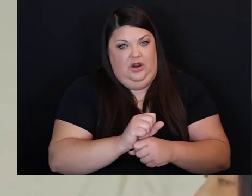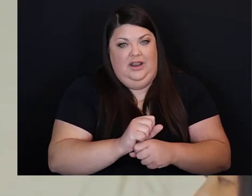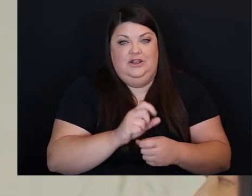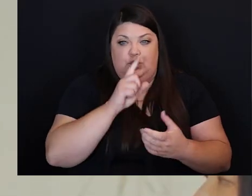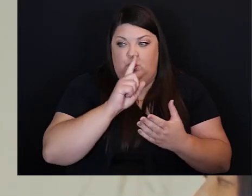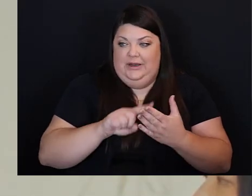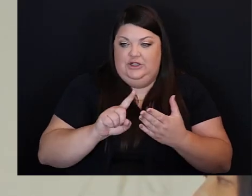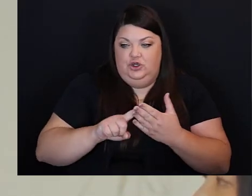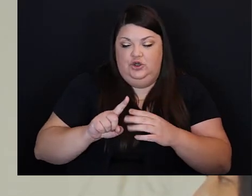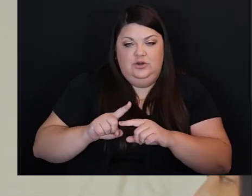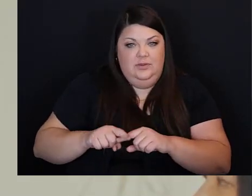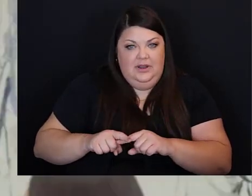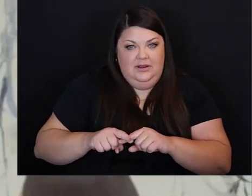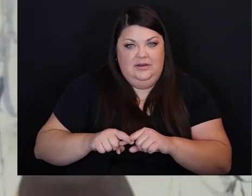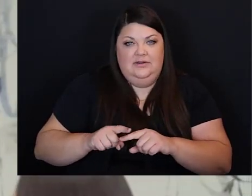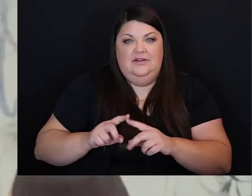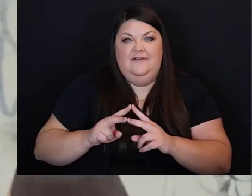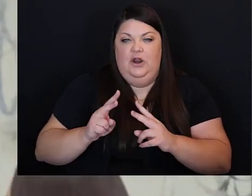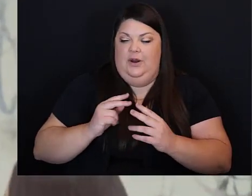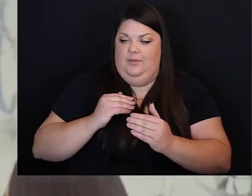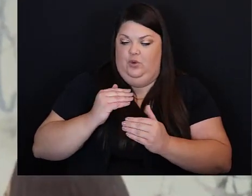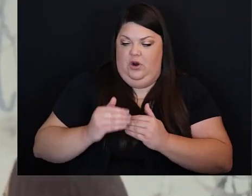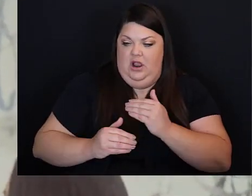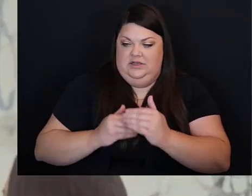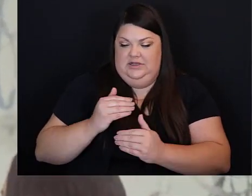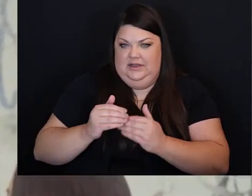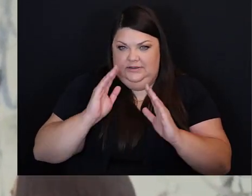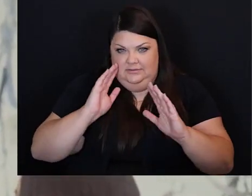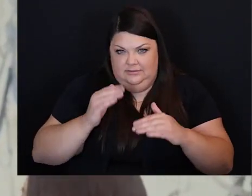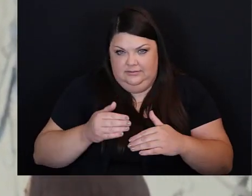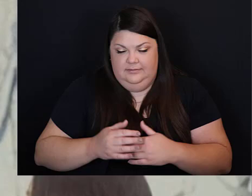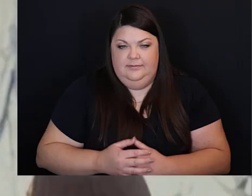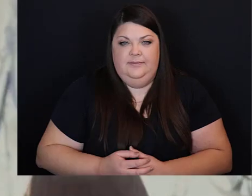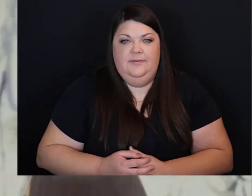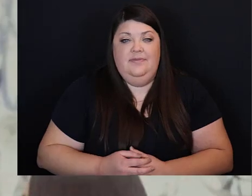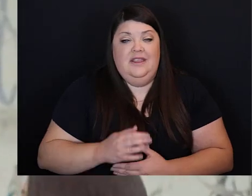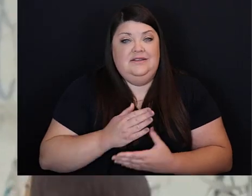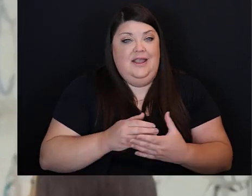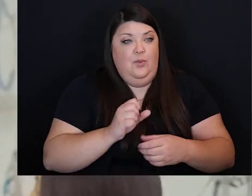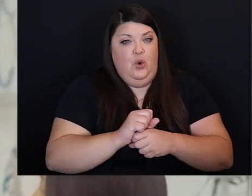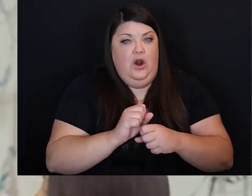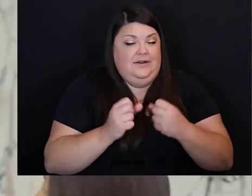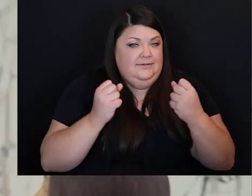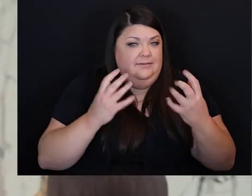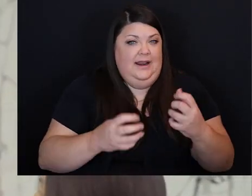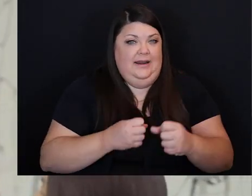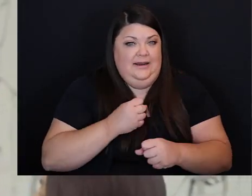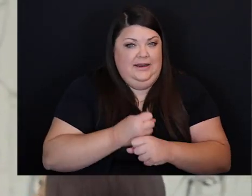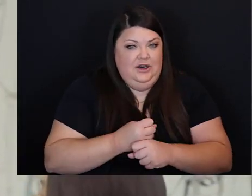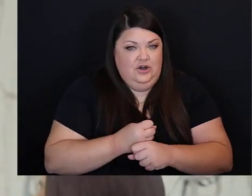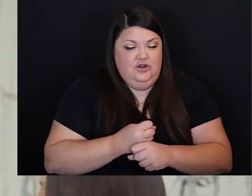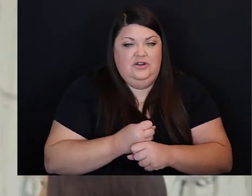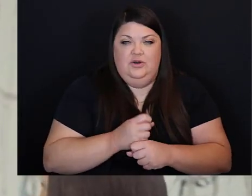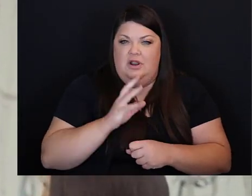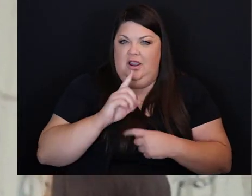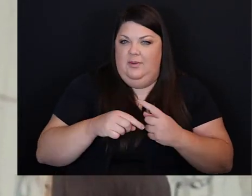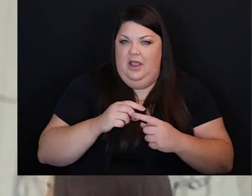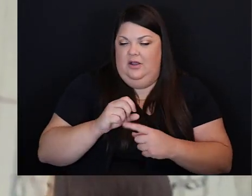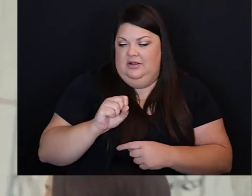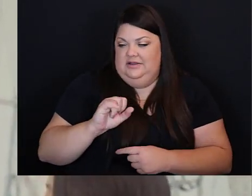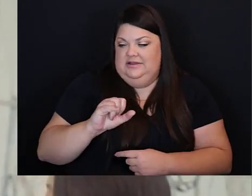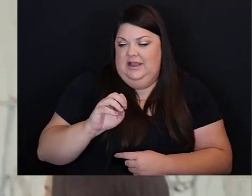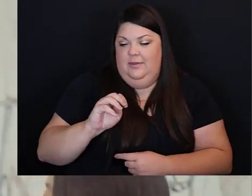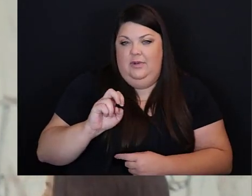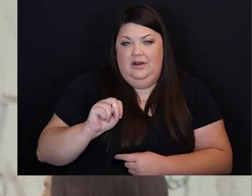are research-based, very process-based. Some works can take many years. We were talking about